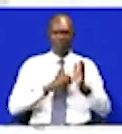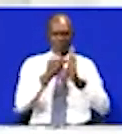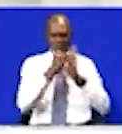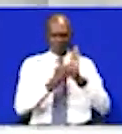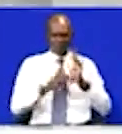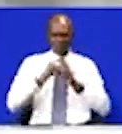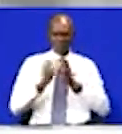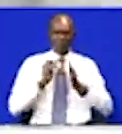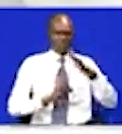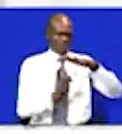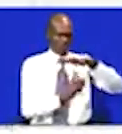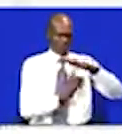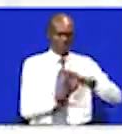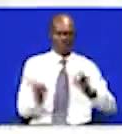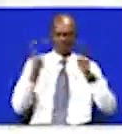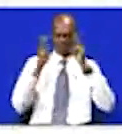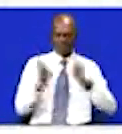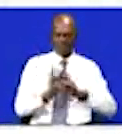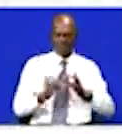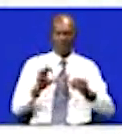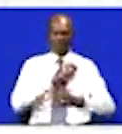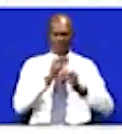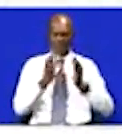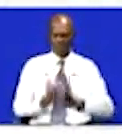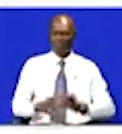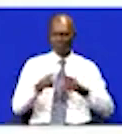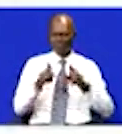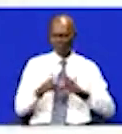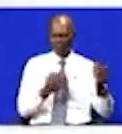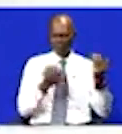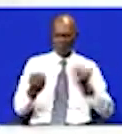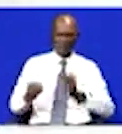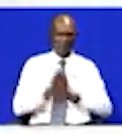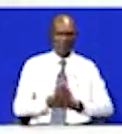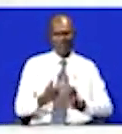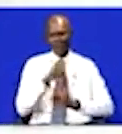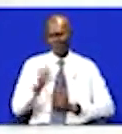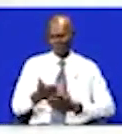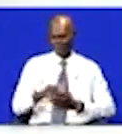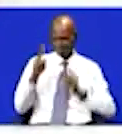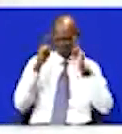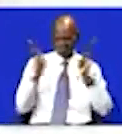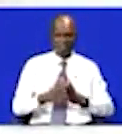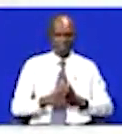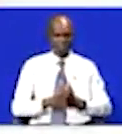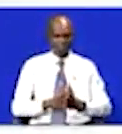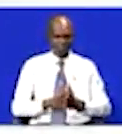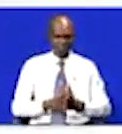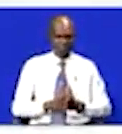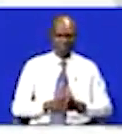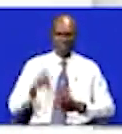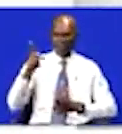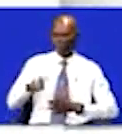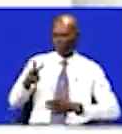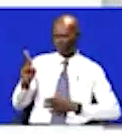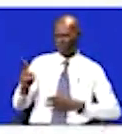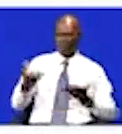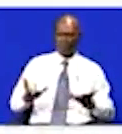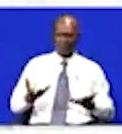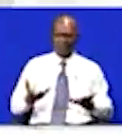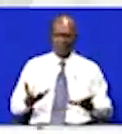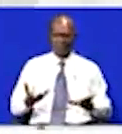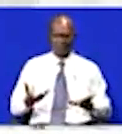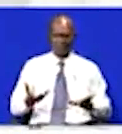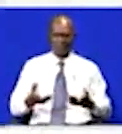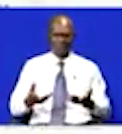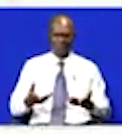programs in our ministry, targeting the funds and vulnerable children. Others cutting the paths with the severe disabilities and also the extra